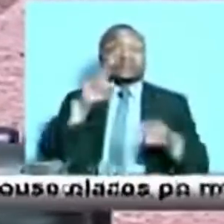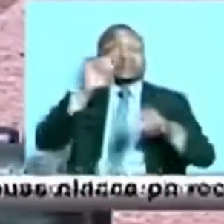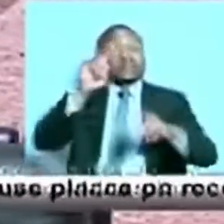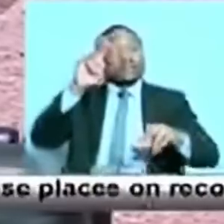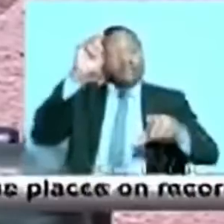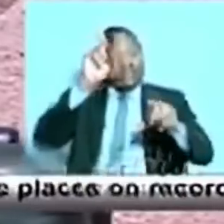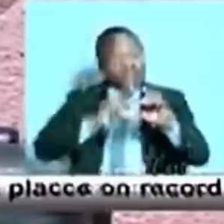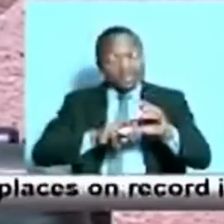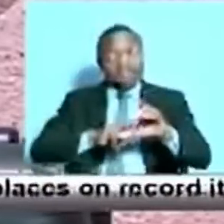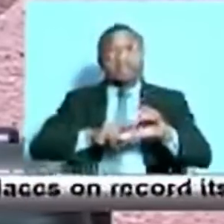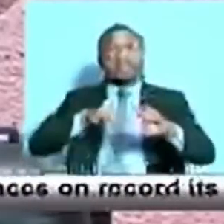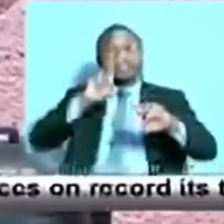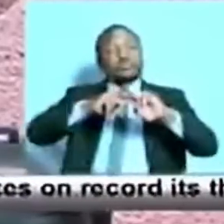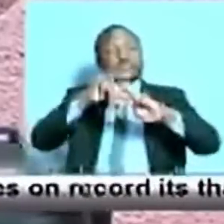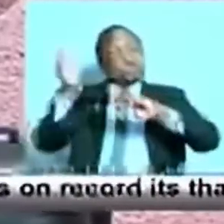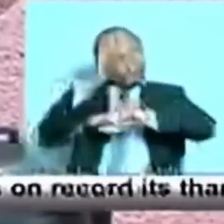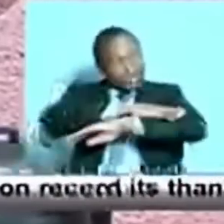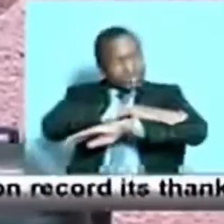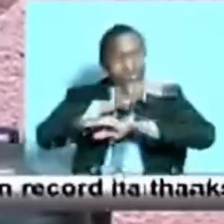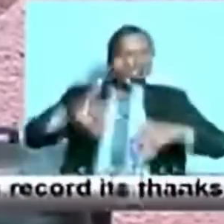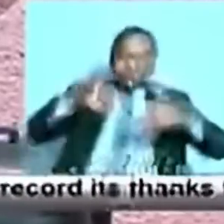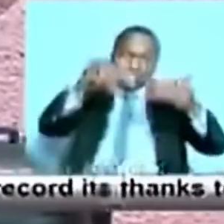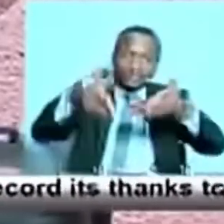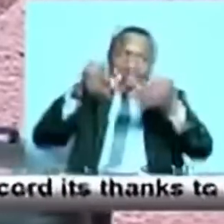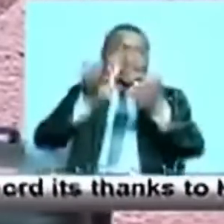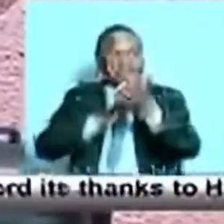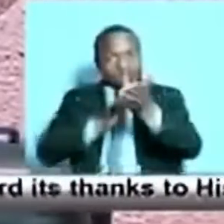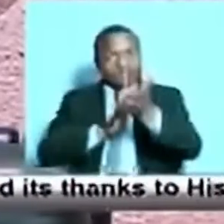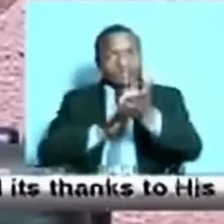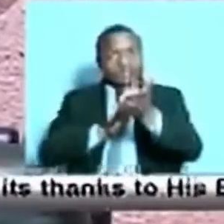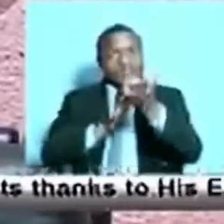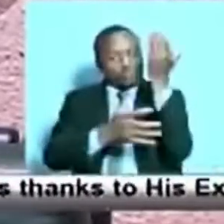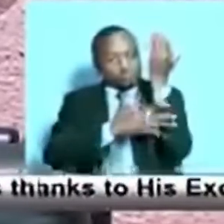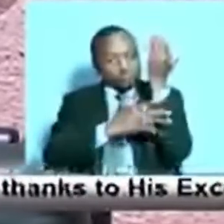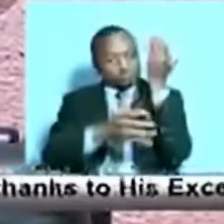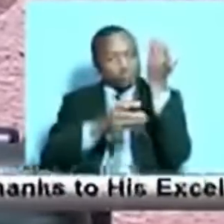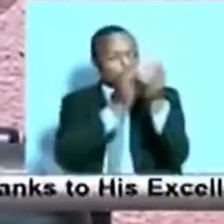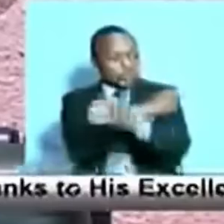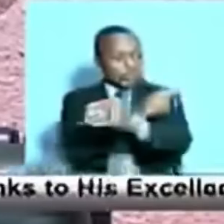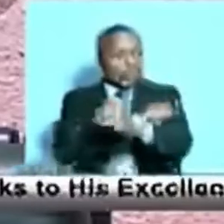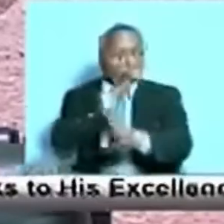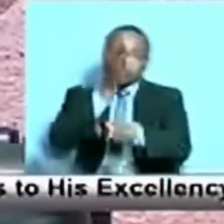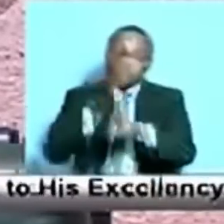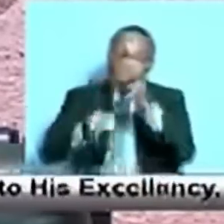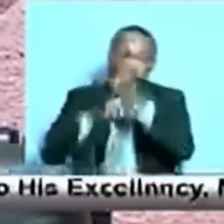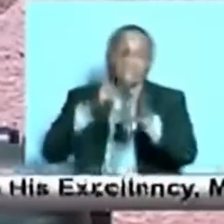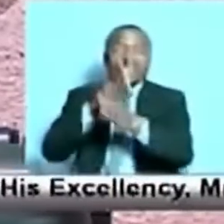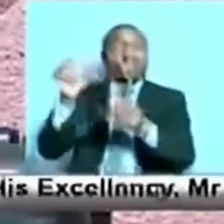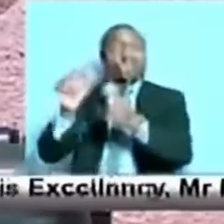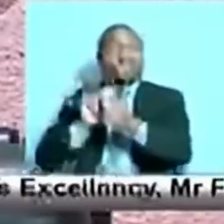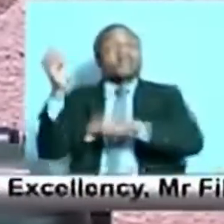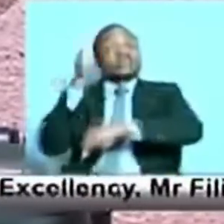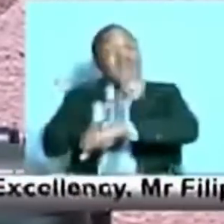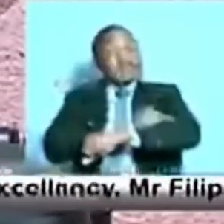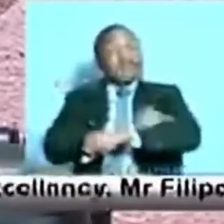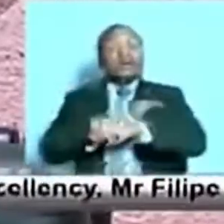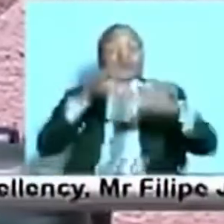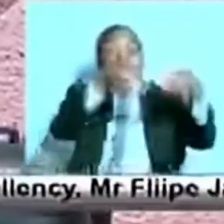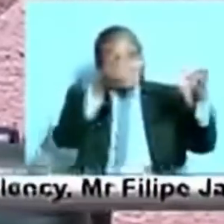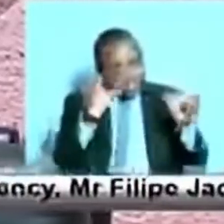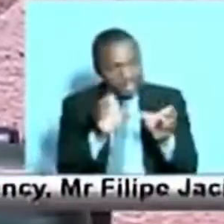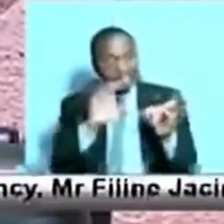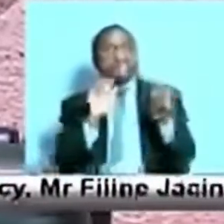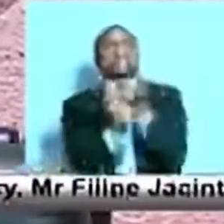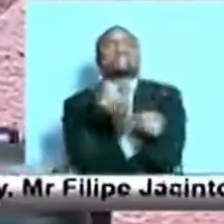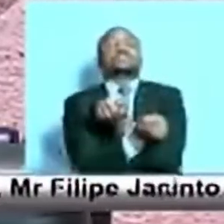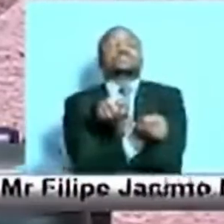being provided in our schools, maternity wings are being constructed. Each and every day, our constituencies are